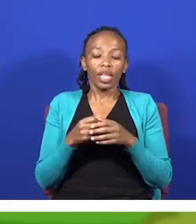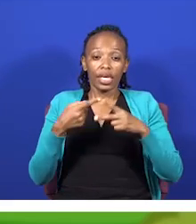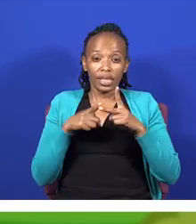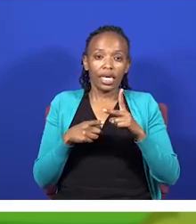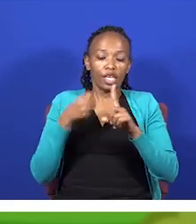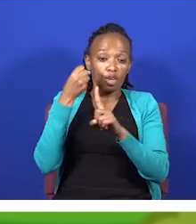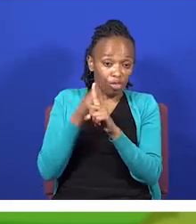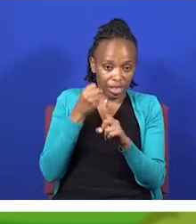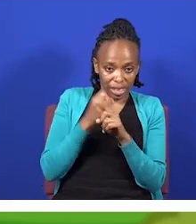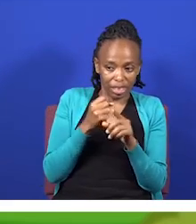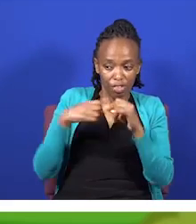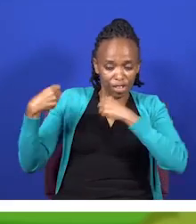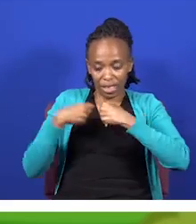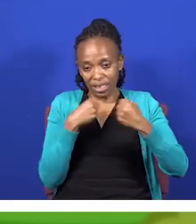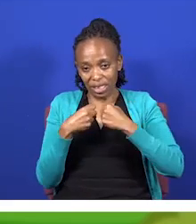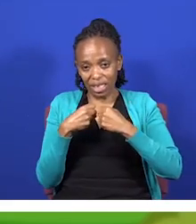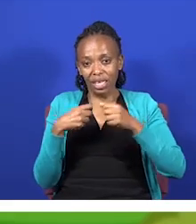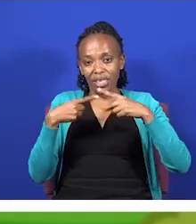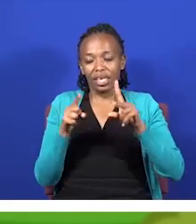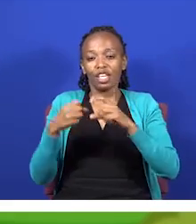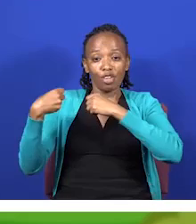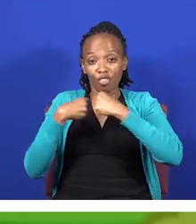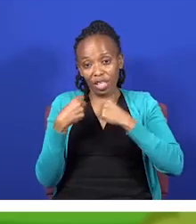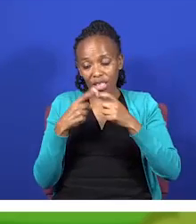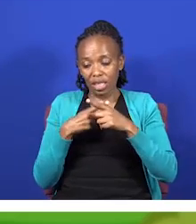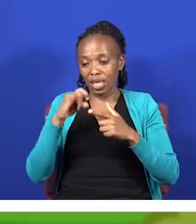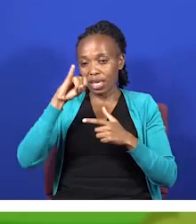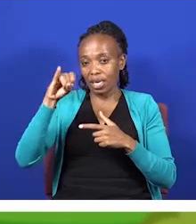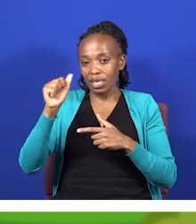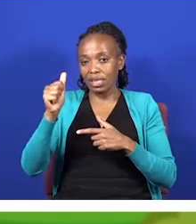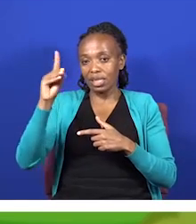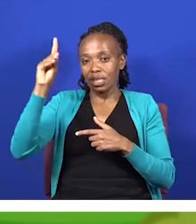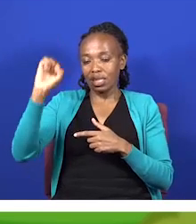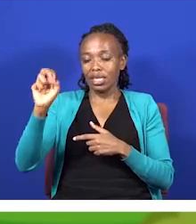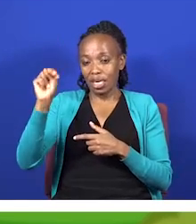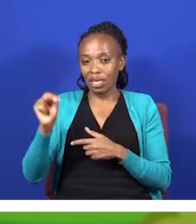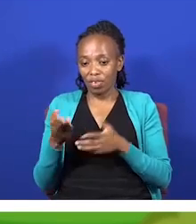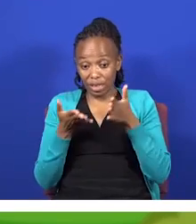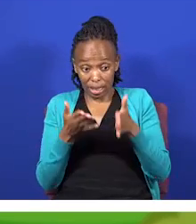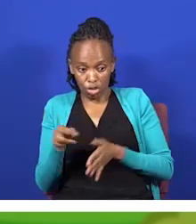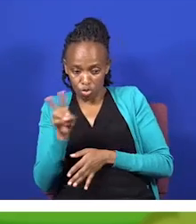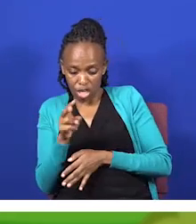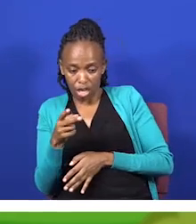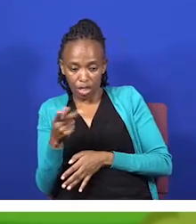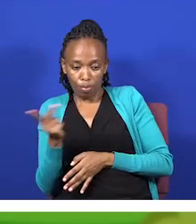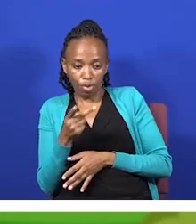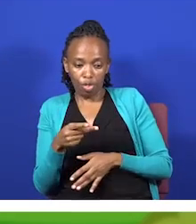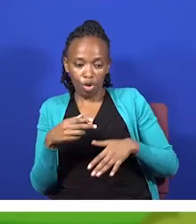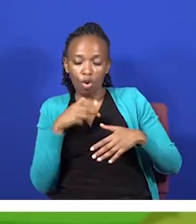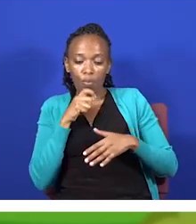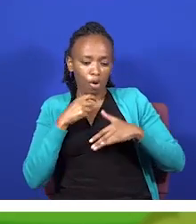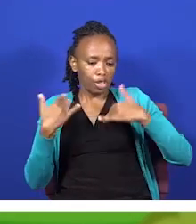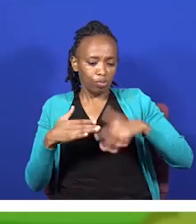fighting. Imagine, they started fighting. And Jaden was just there looking at them playing and having this